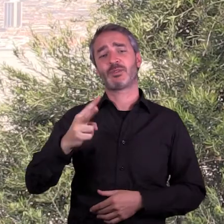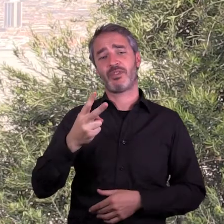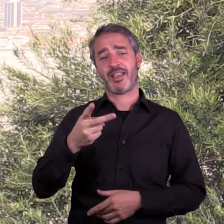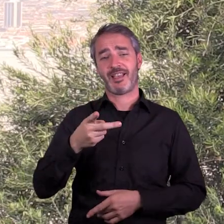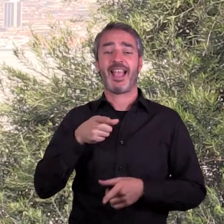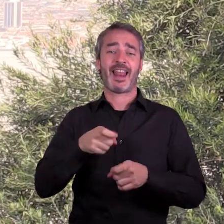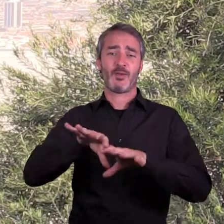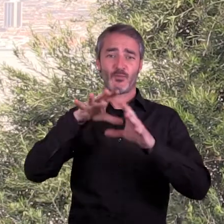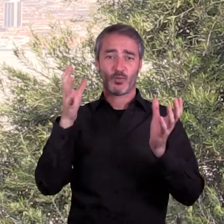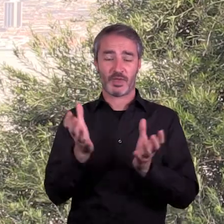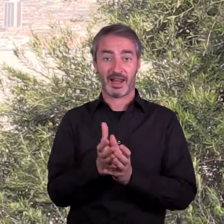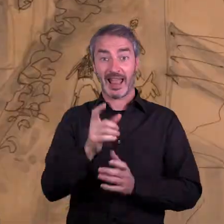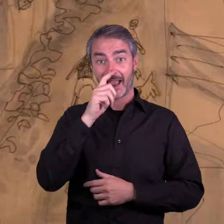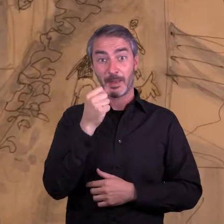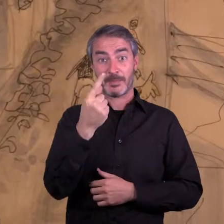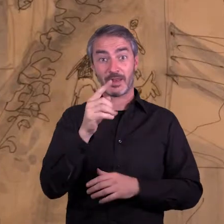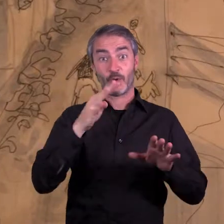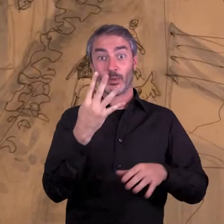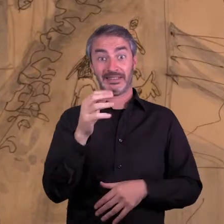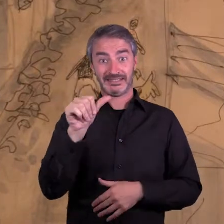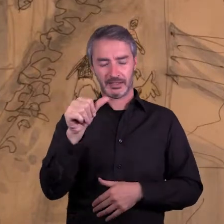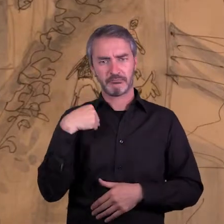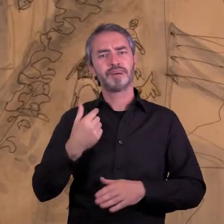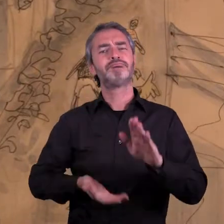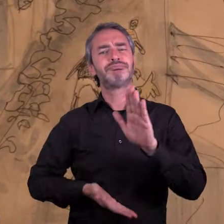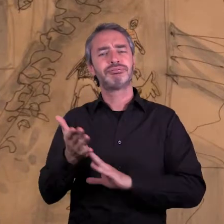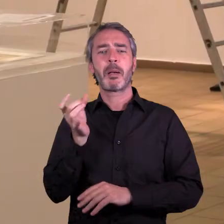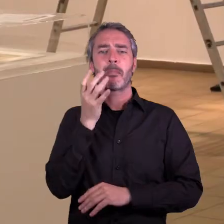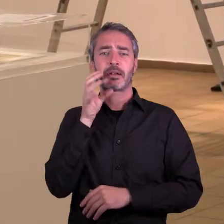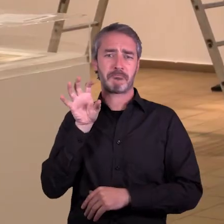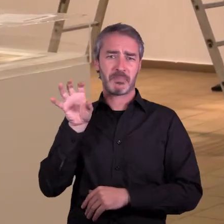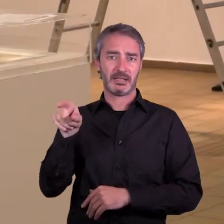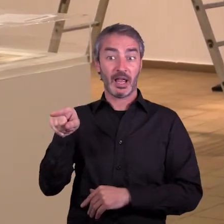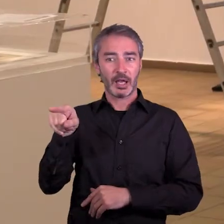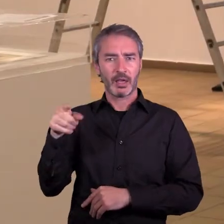in 1946, where she developed all of her career.